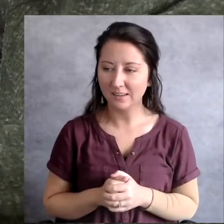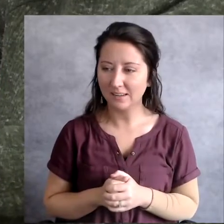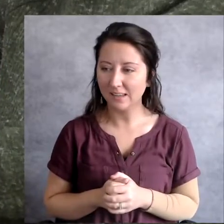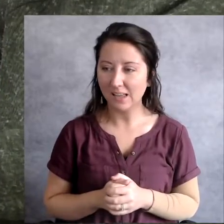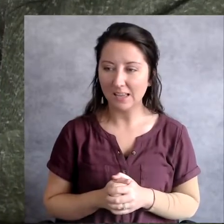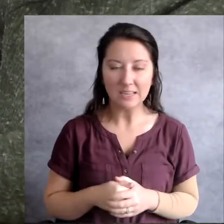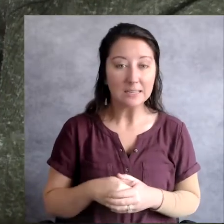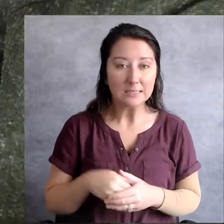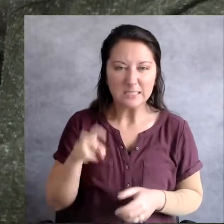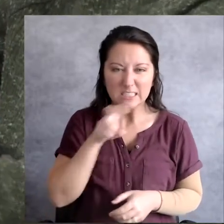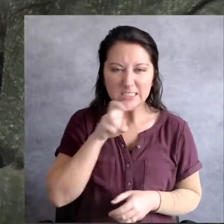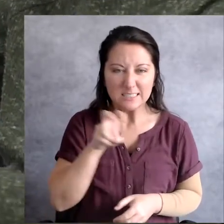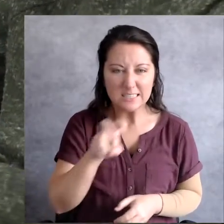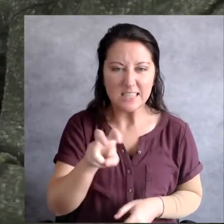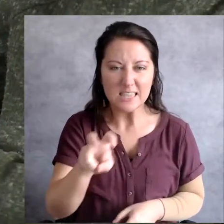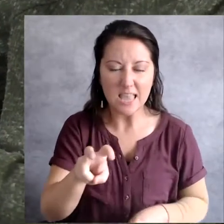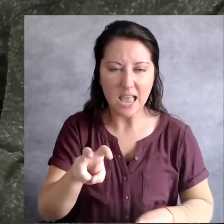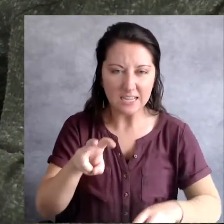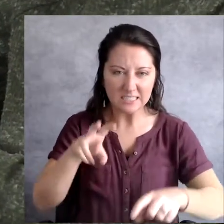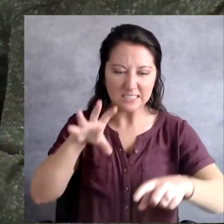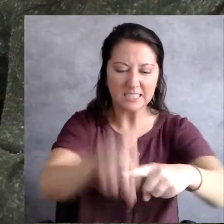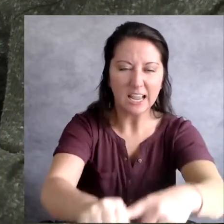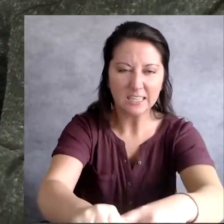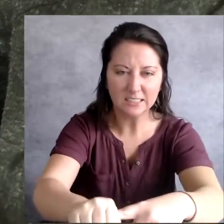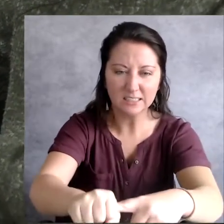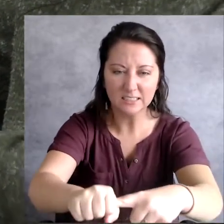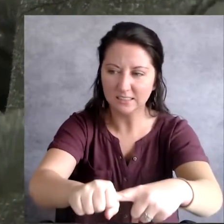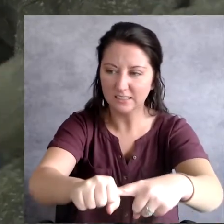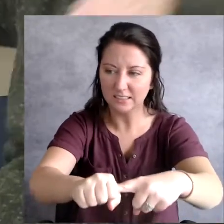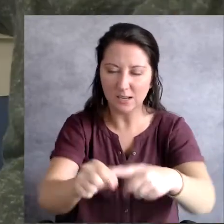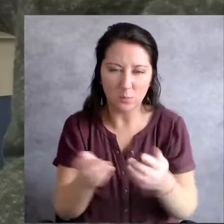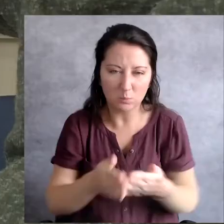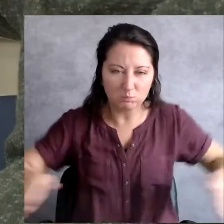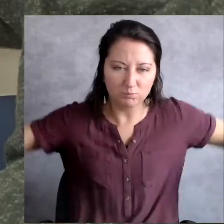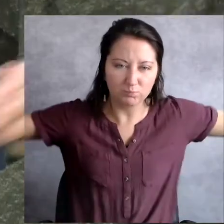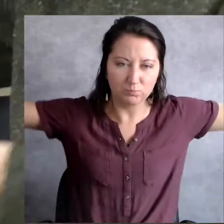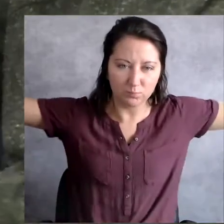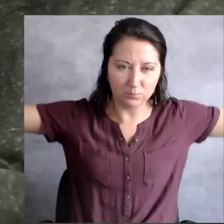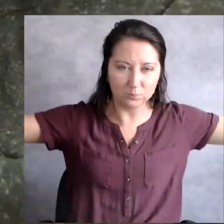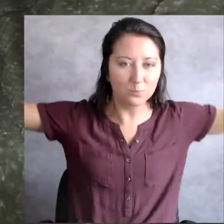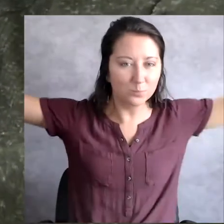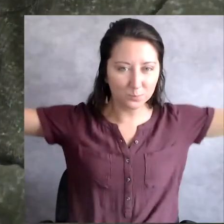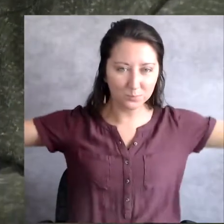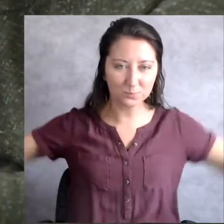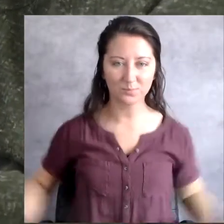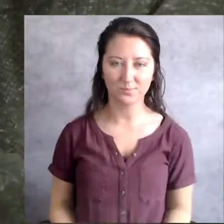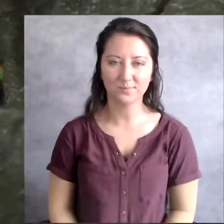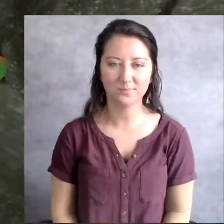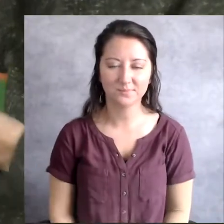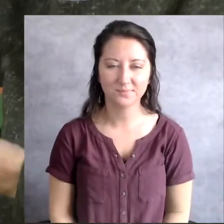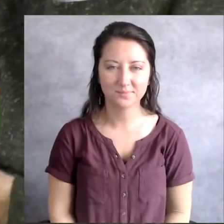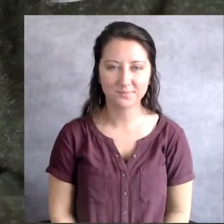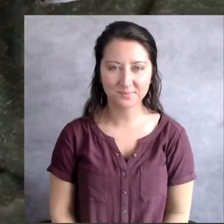Catch a wiggly snake and stretch out your wings.